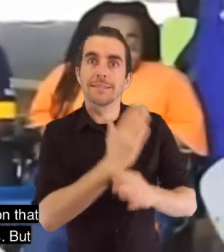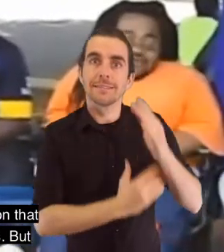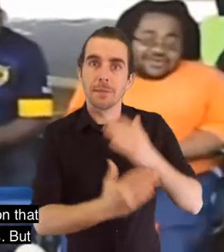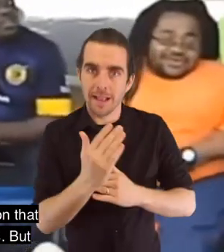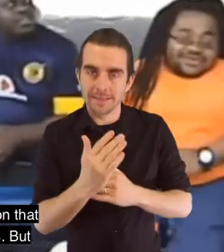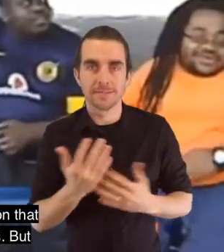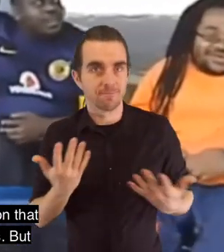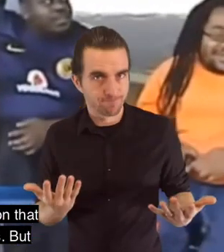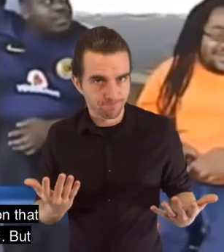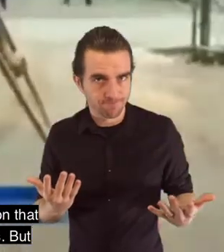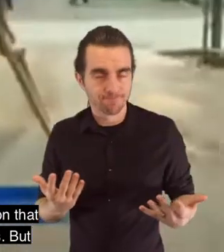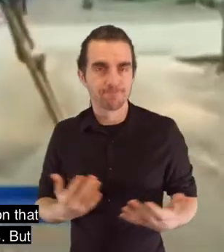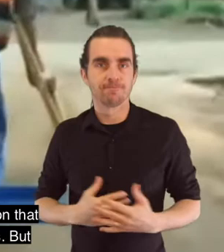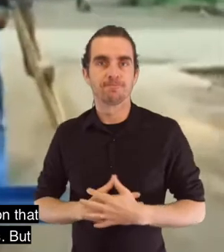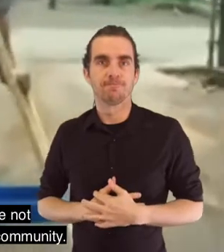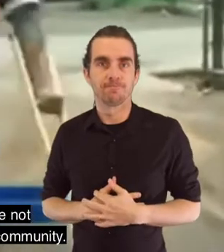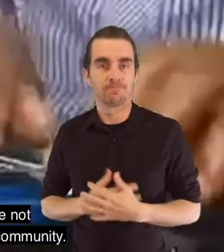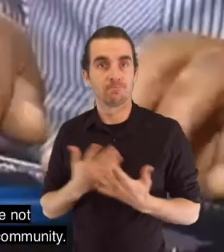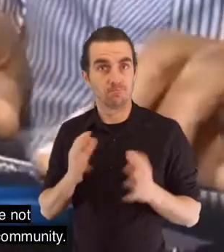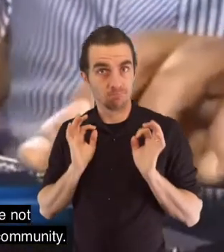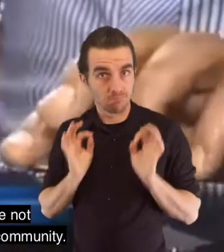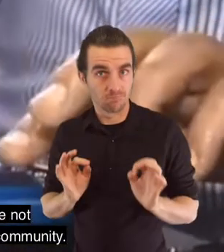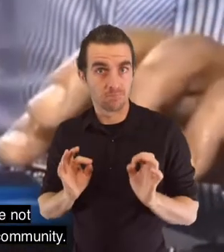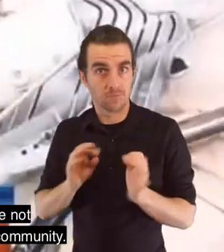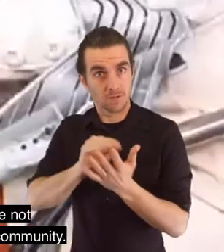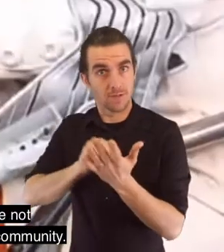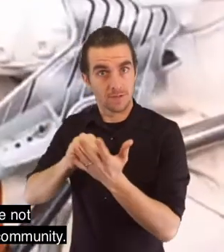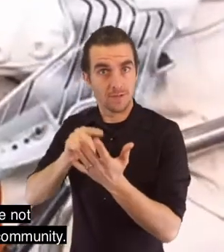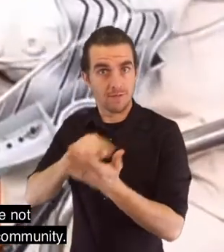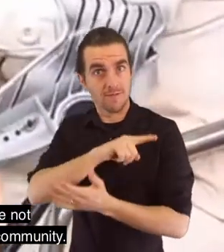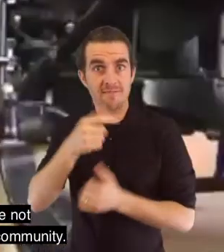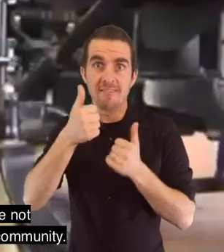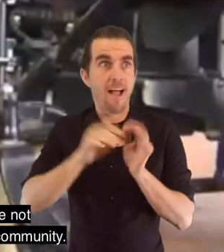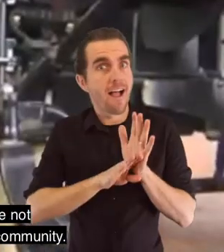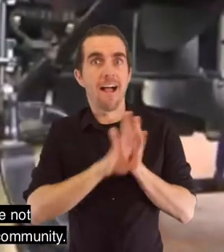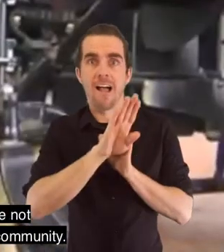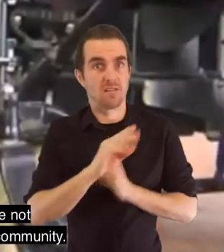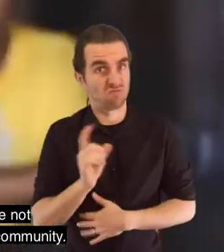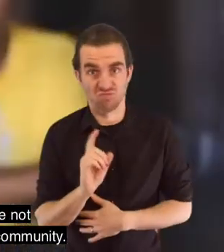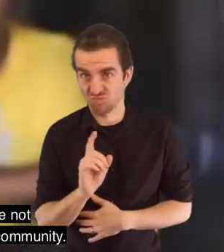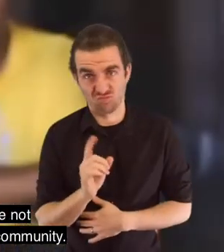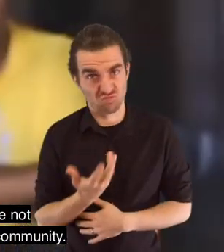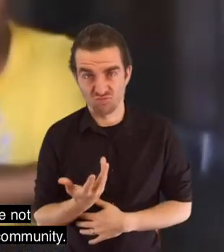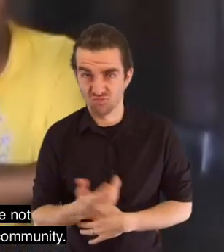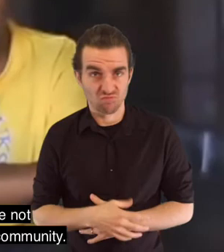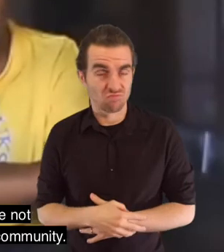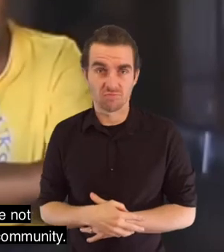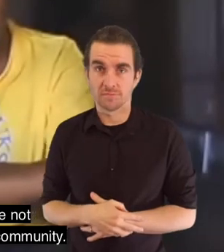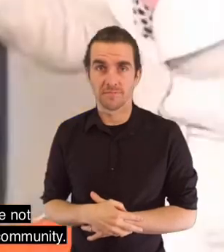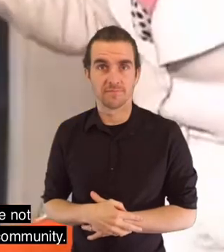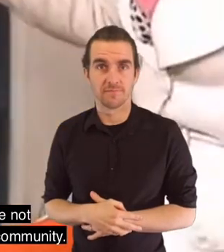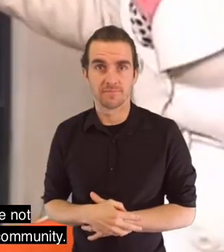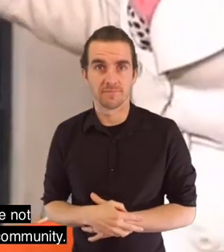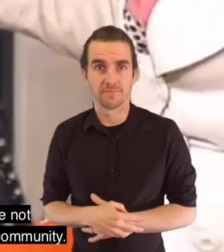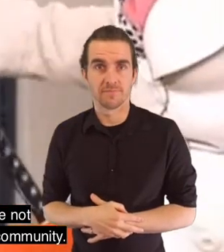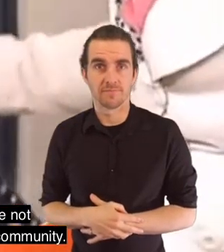with disabilities. But the reality is that these laws have not made life any easier for the disabled